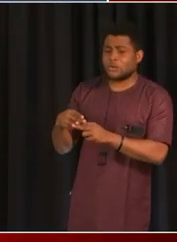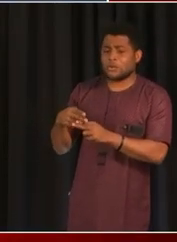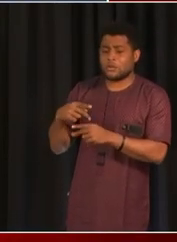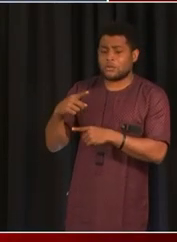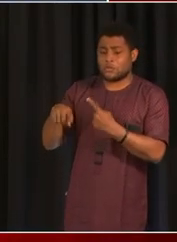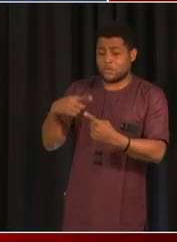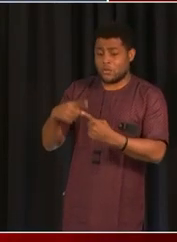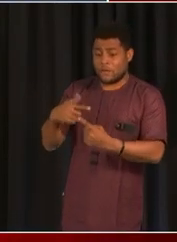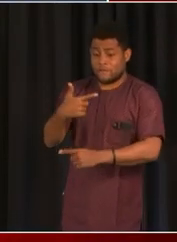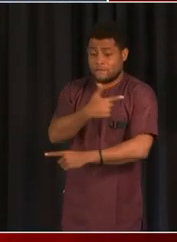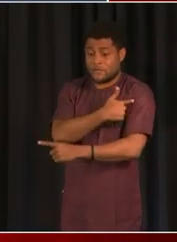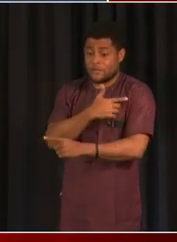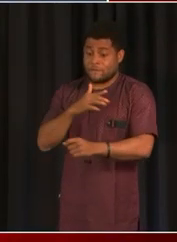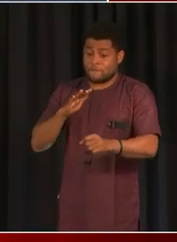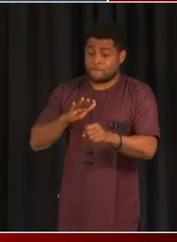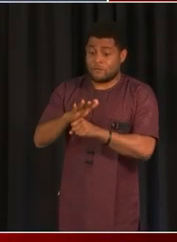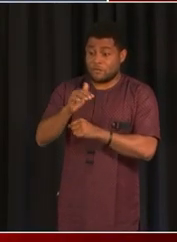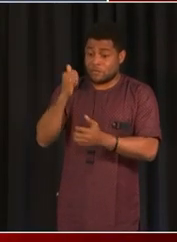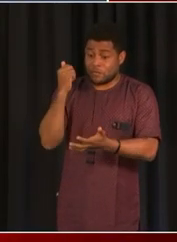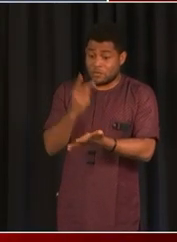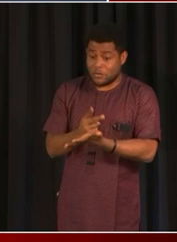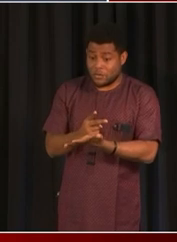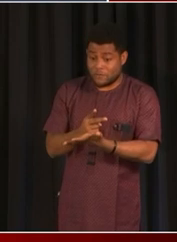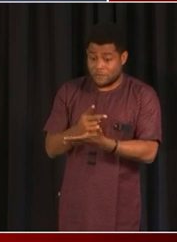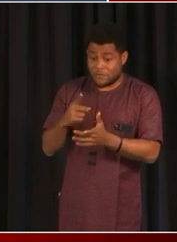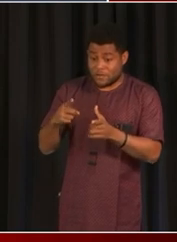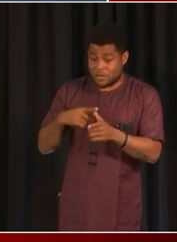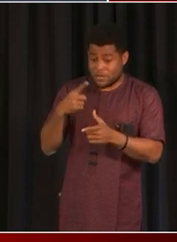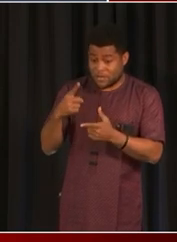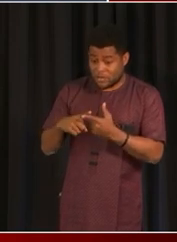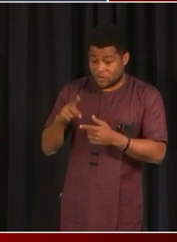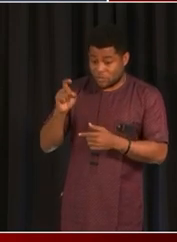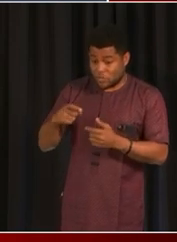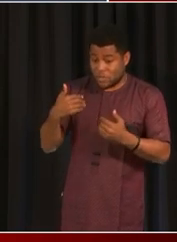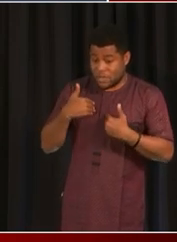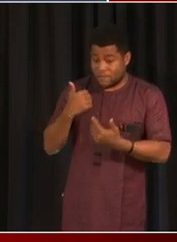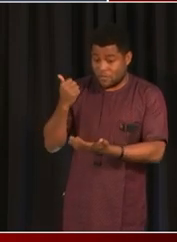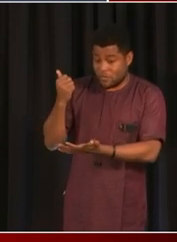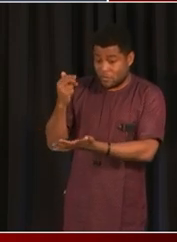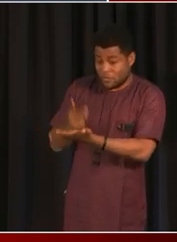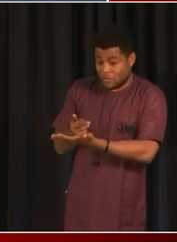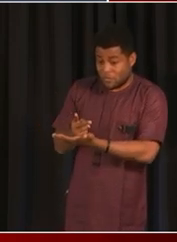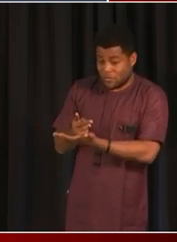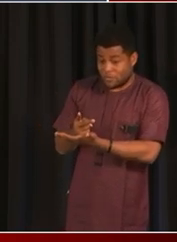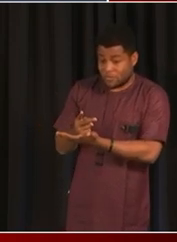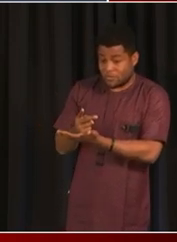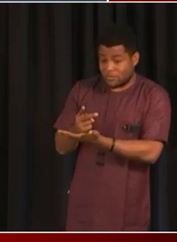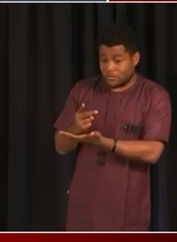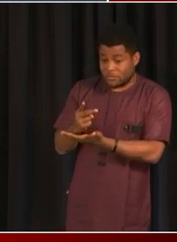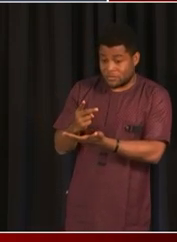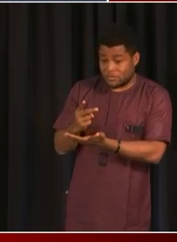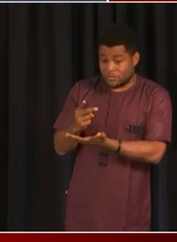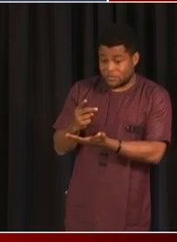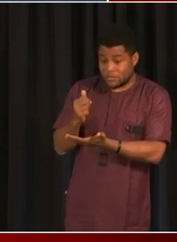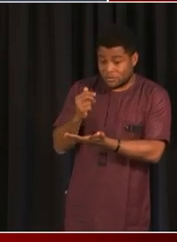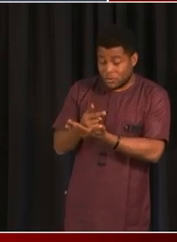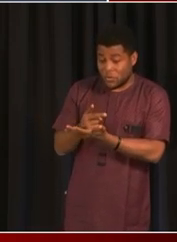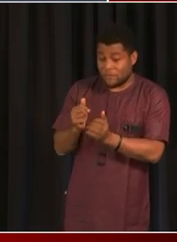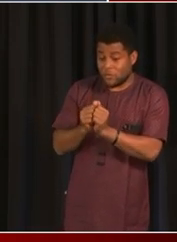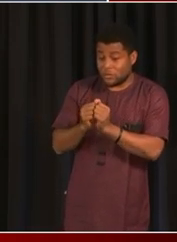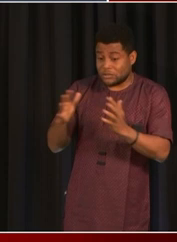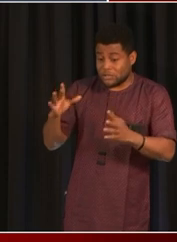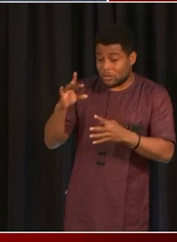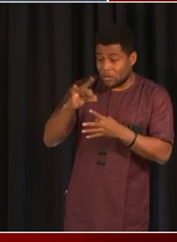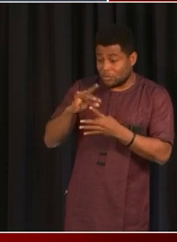vaccinations becomes fully authorized, that then you would have the authority to require it without an option to opt out for testing.